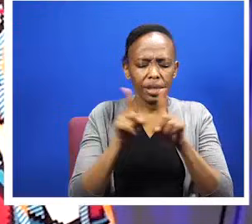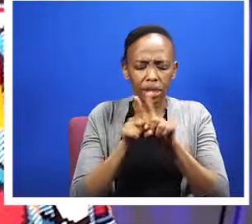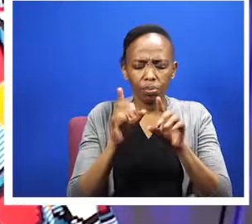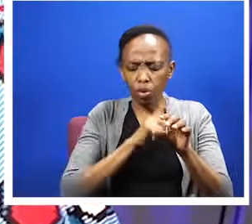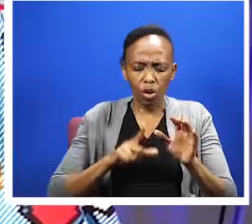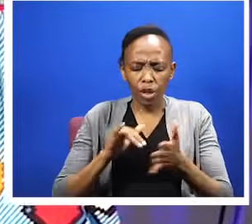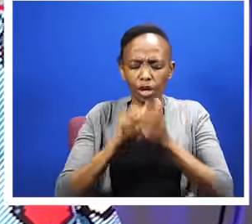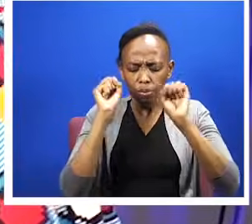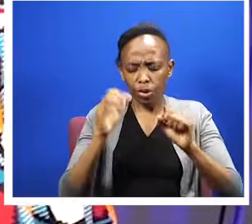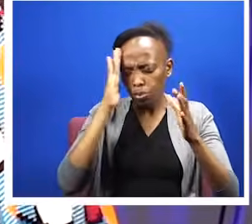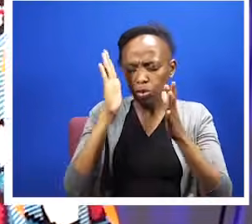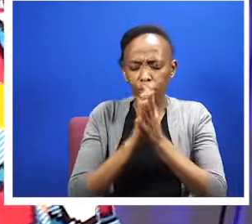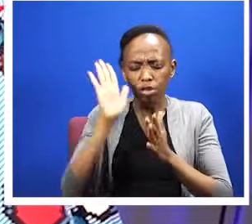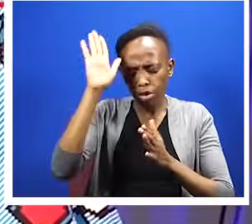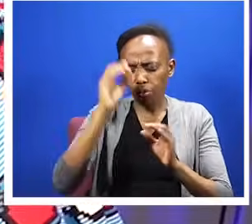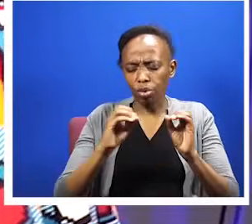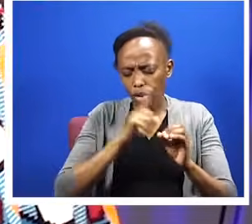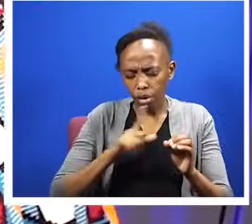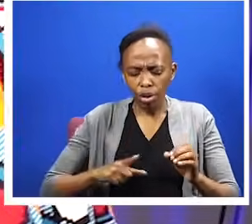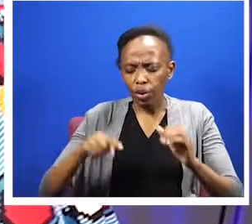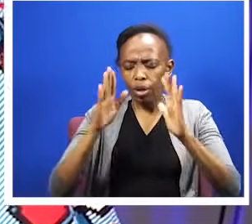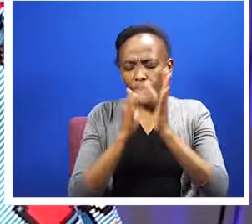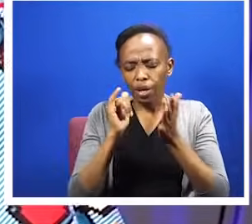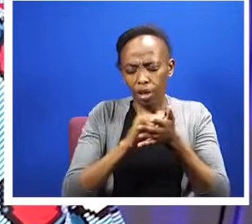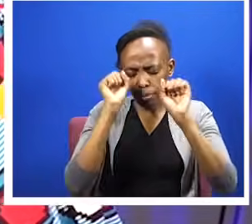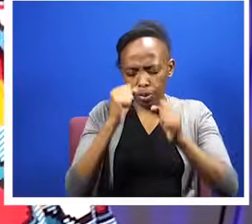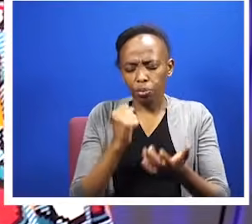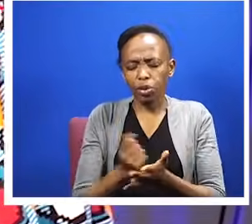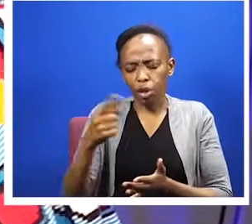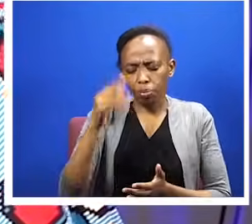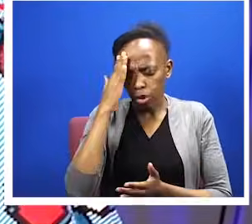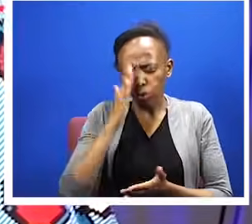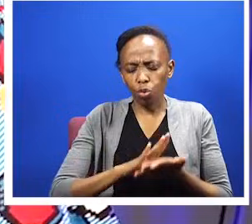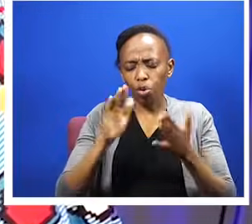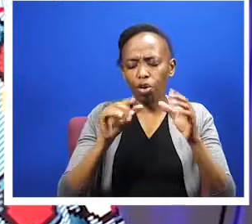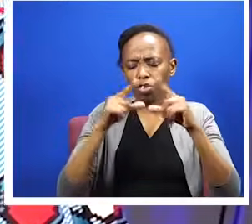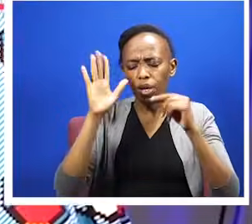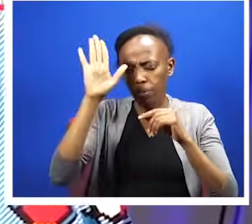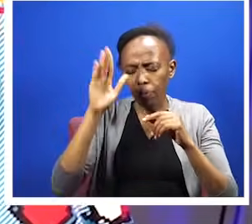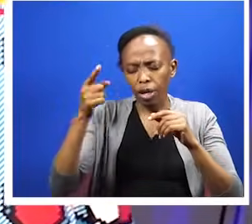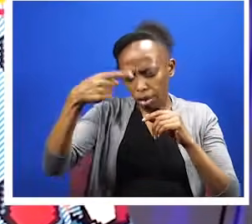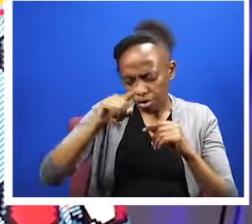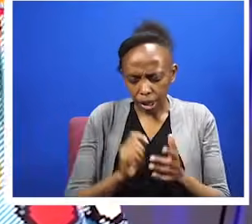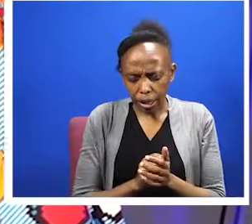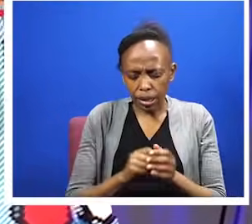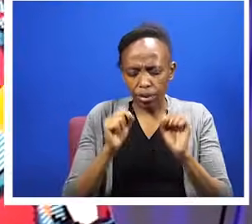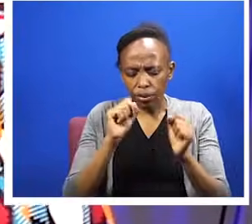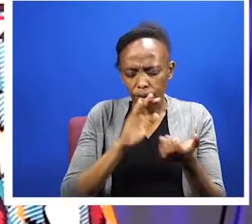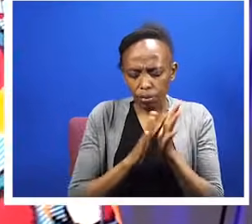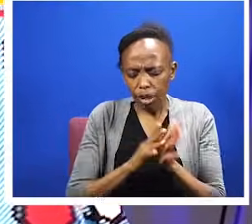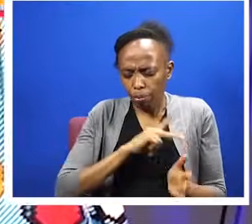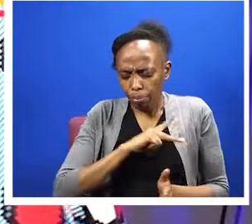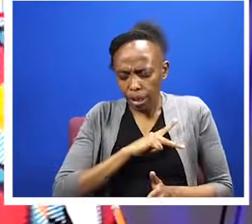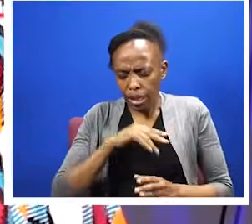we'll be able to believe in you, oh Lord. We pray that you will help us to know more of your word and for us to be kind and